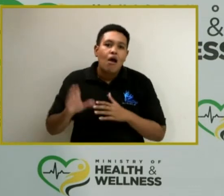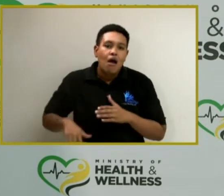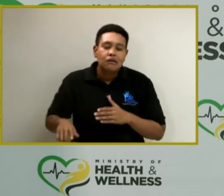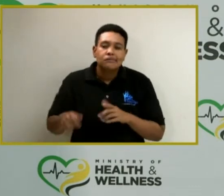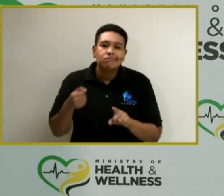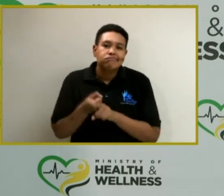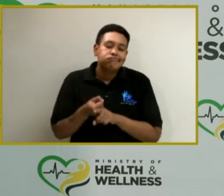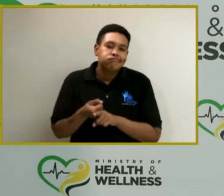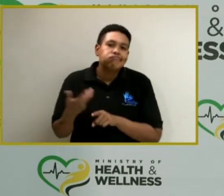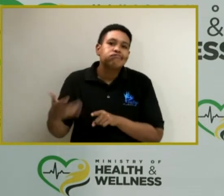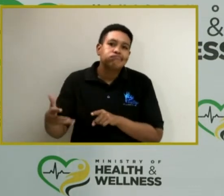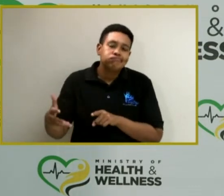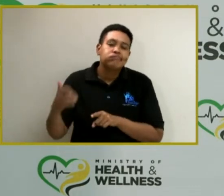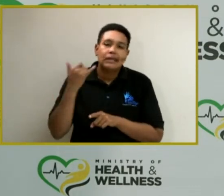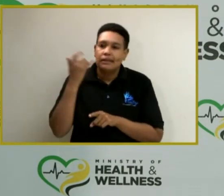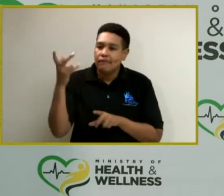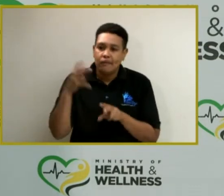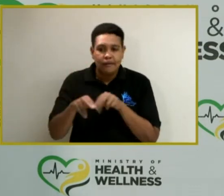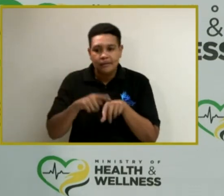Thank you.